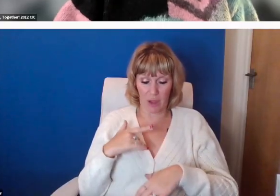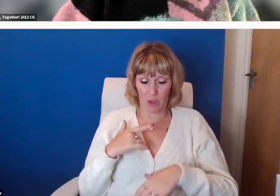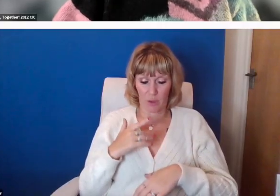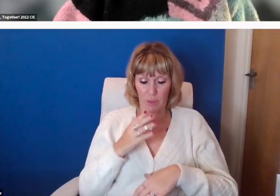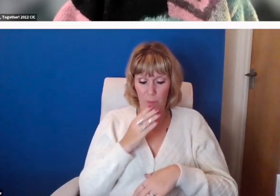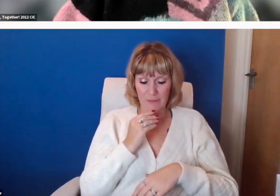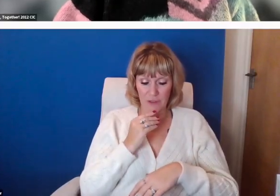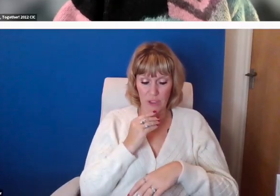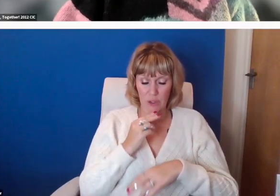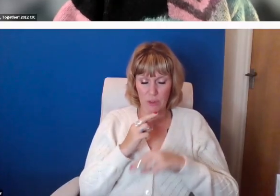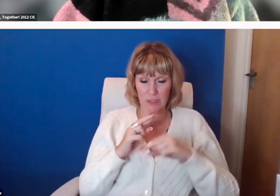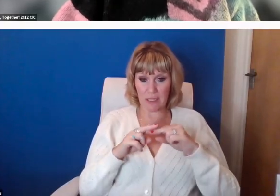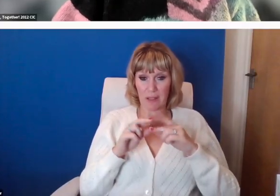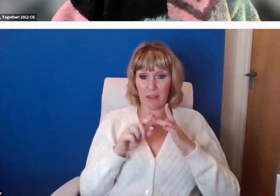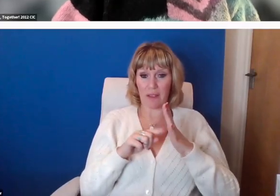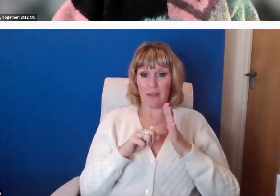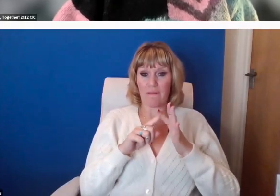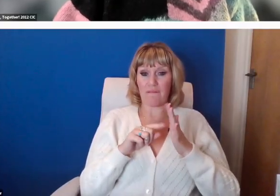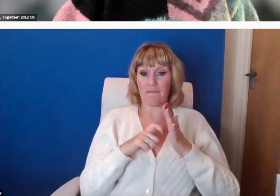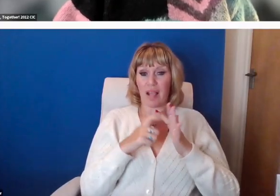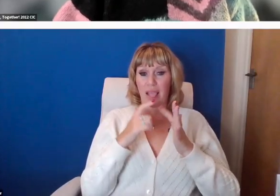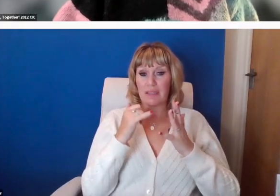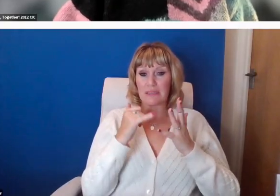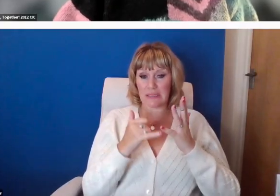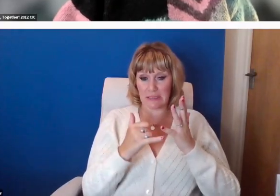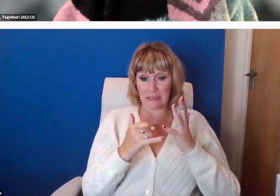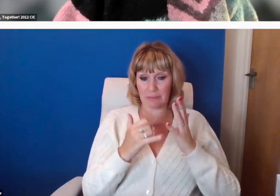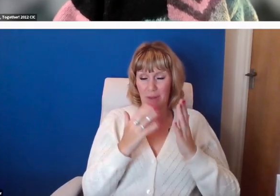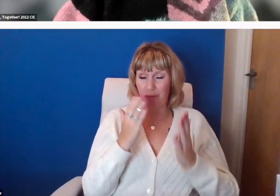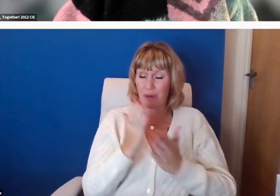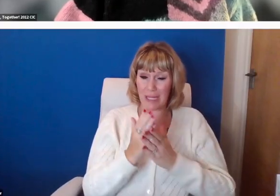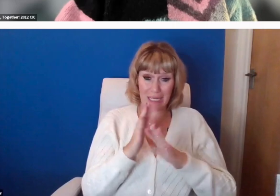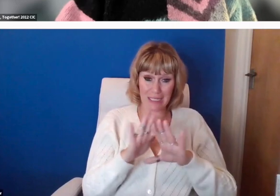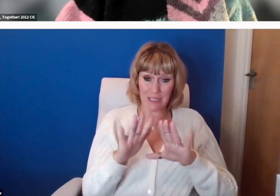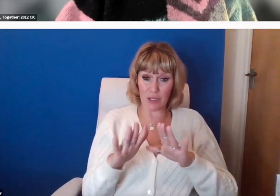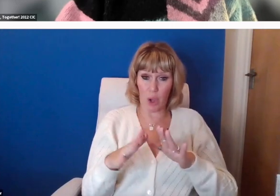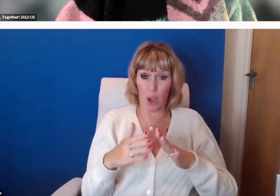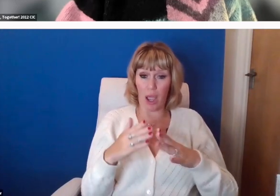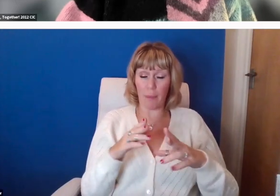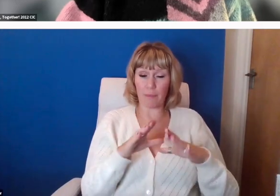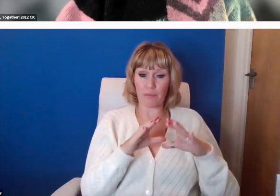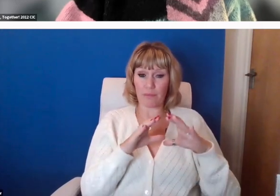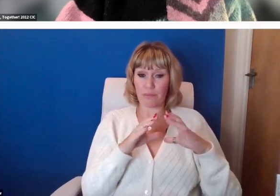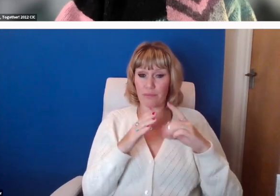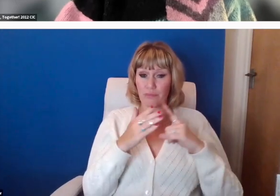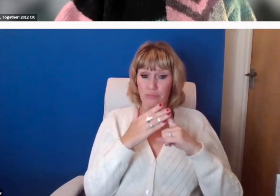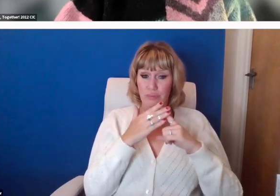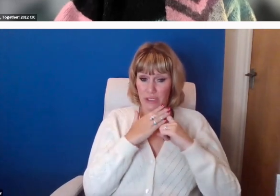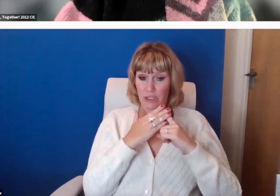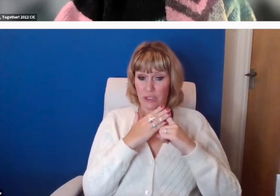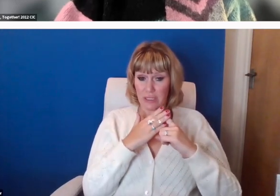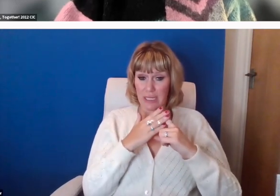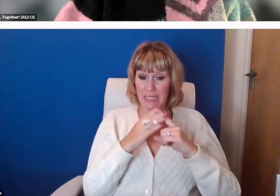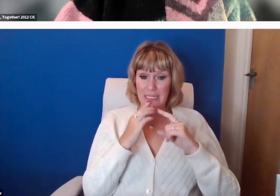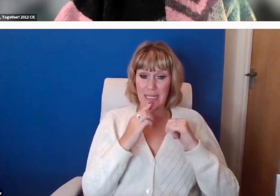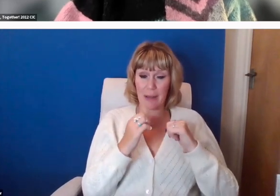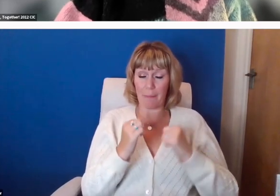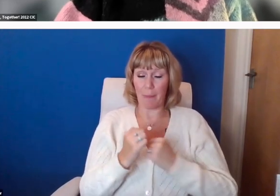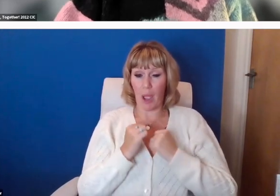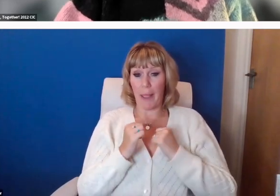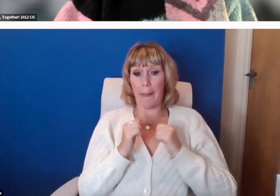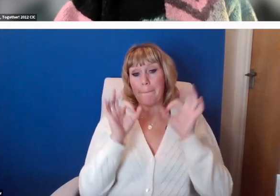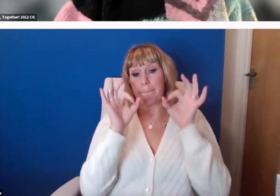it really expresses some of the pressures, but yeah, it's not a pressured photograph. It's a very joyful photograph. It's called My Perfect